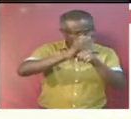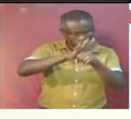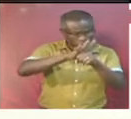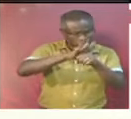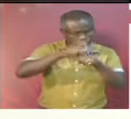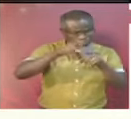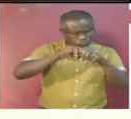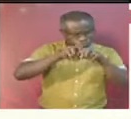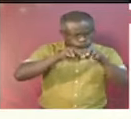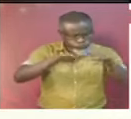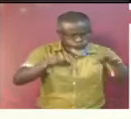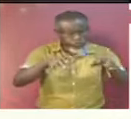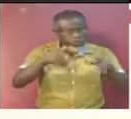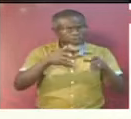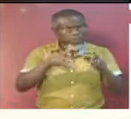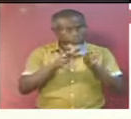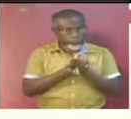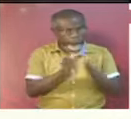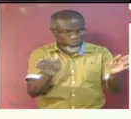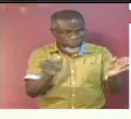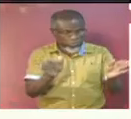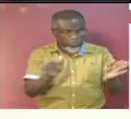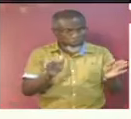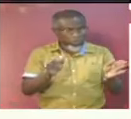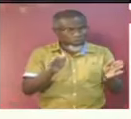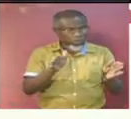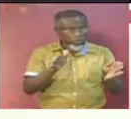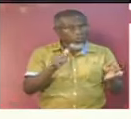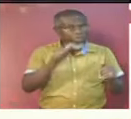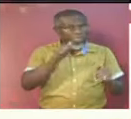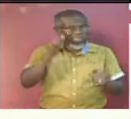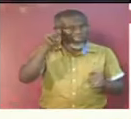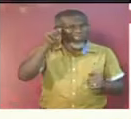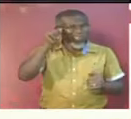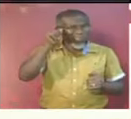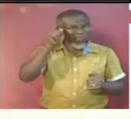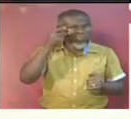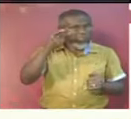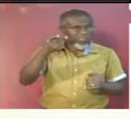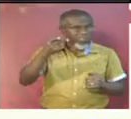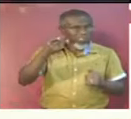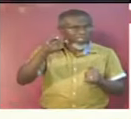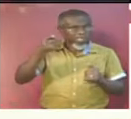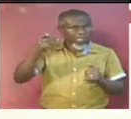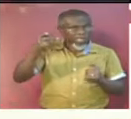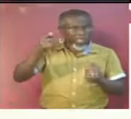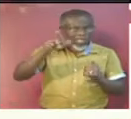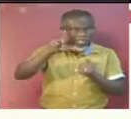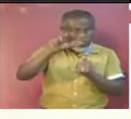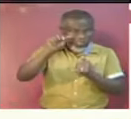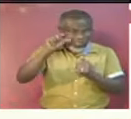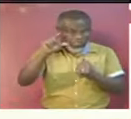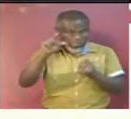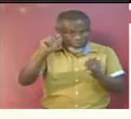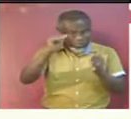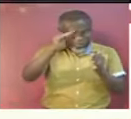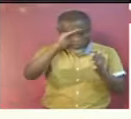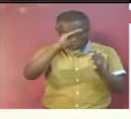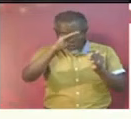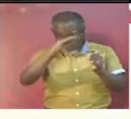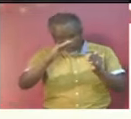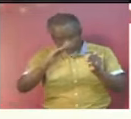adult population, we do see a lag between that and what may show up as Ms. C in the